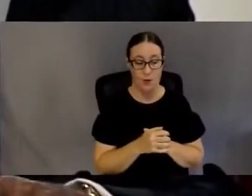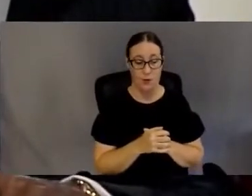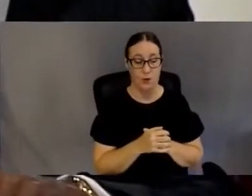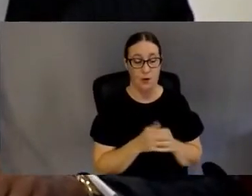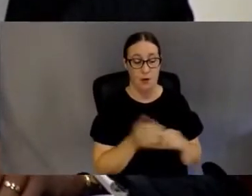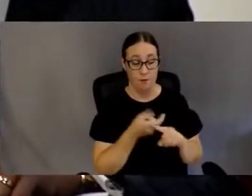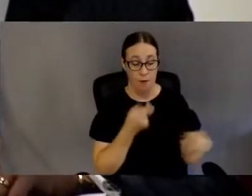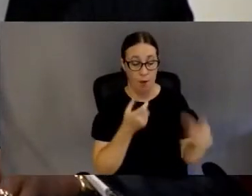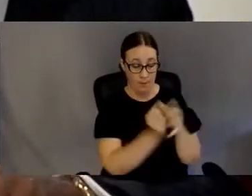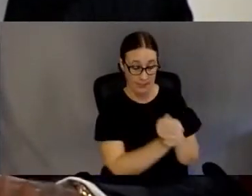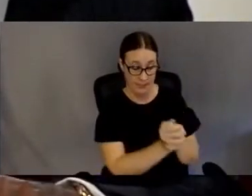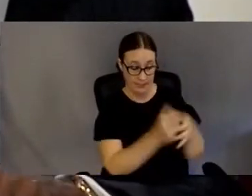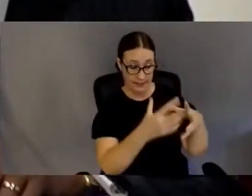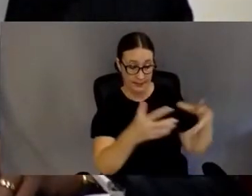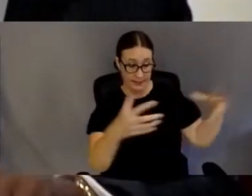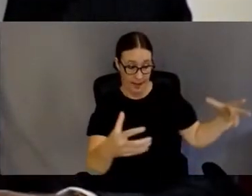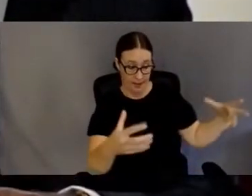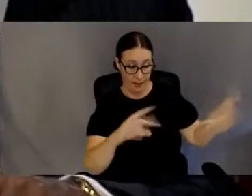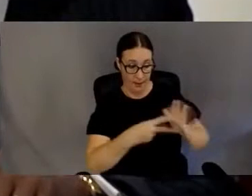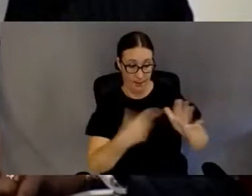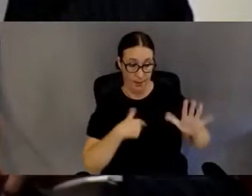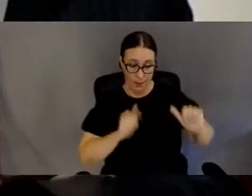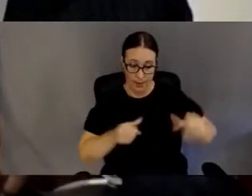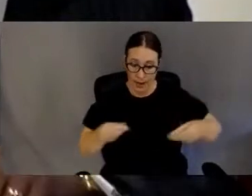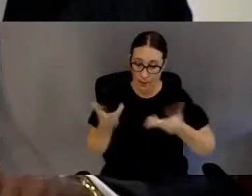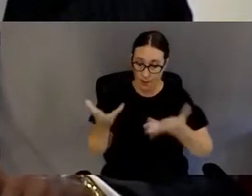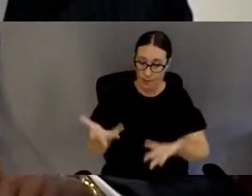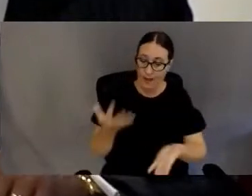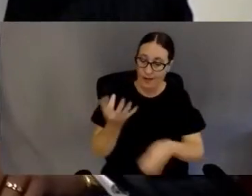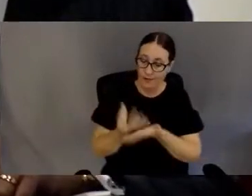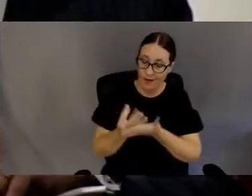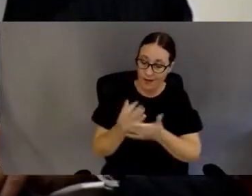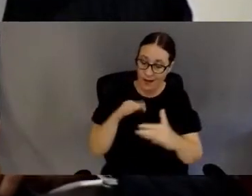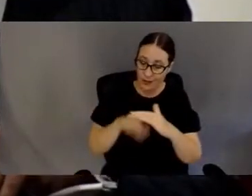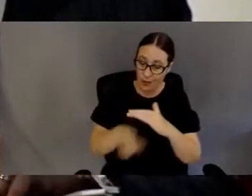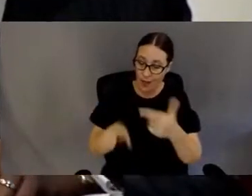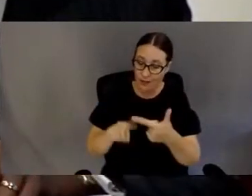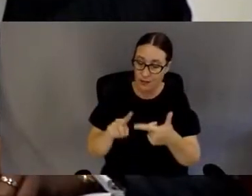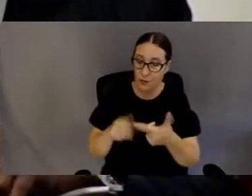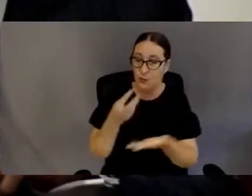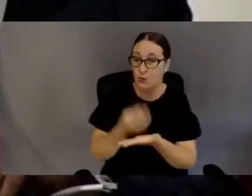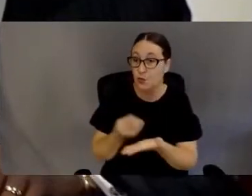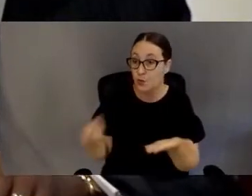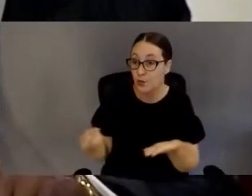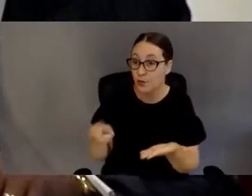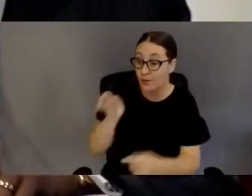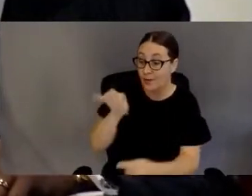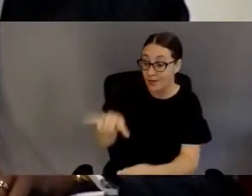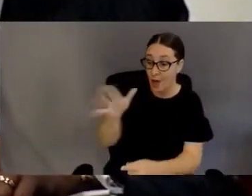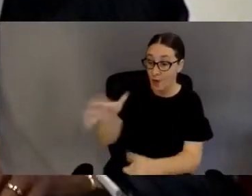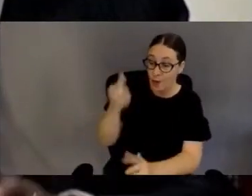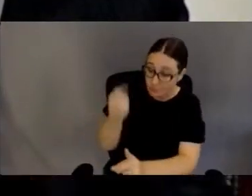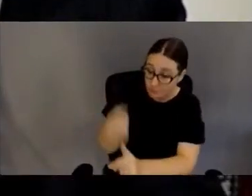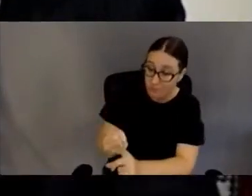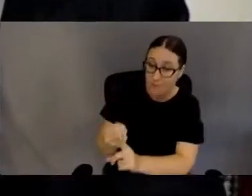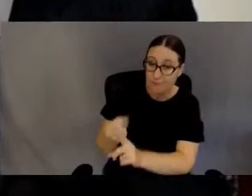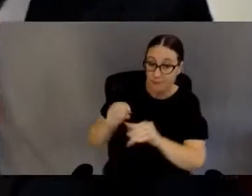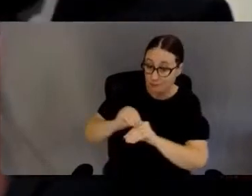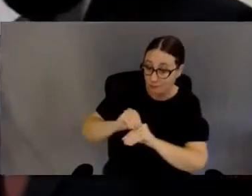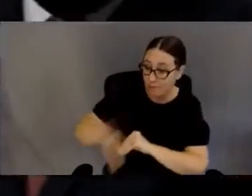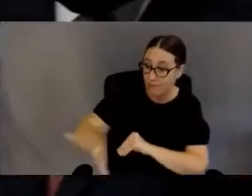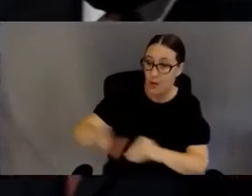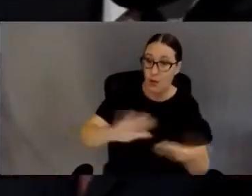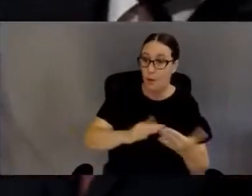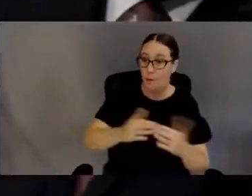to deliver the financial access to resources that will change communities. Thank you very